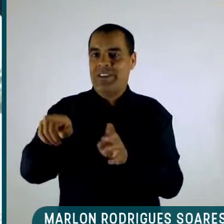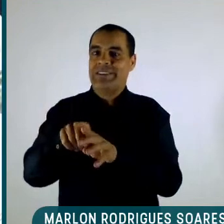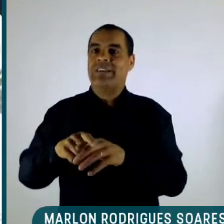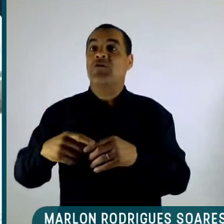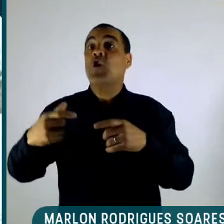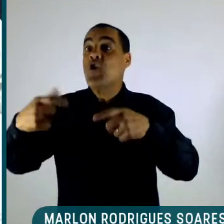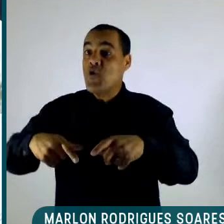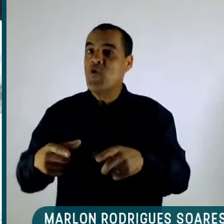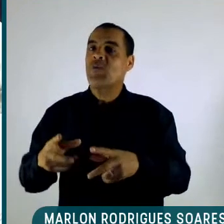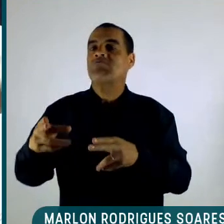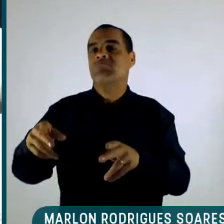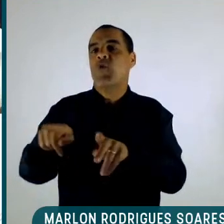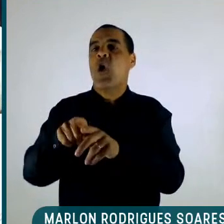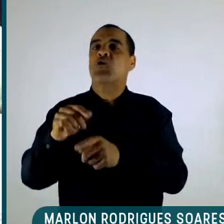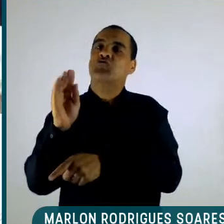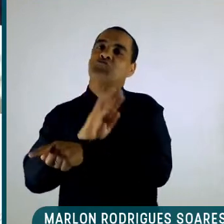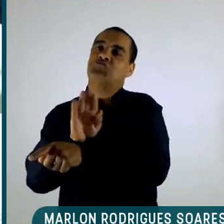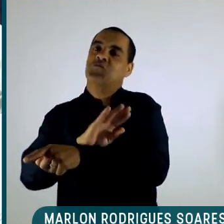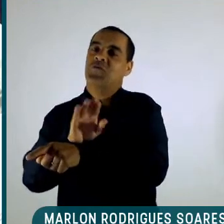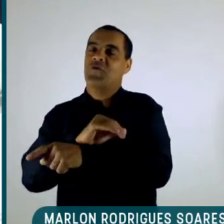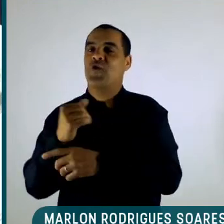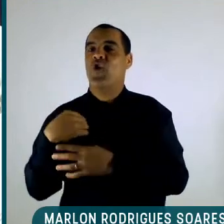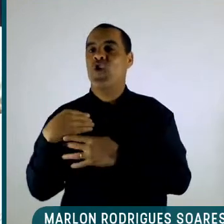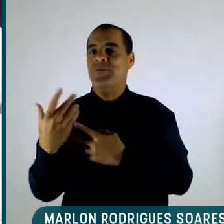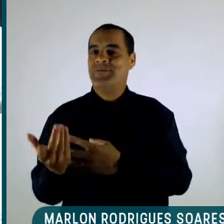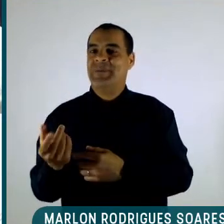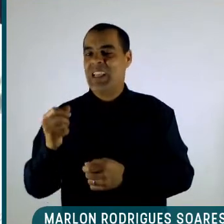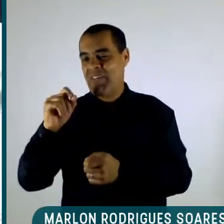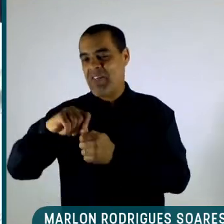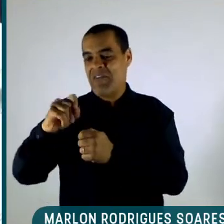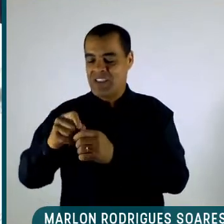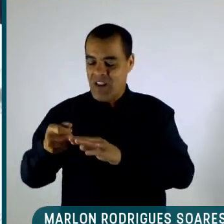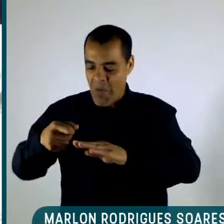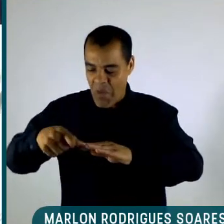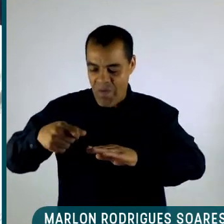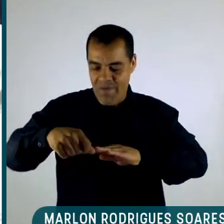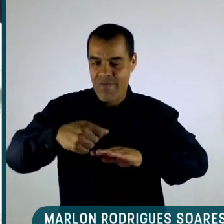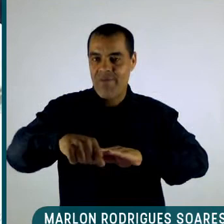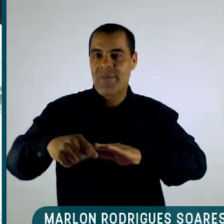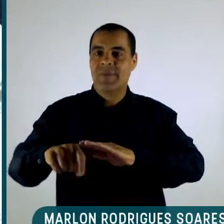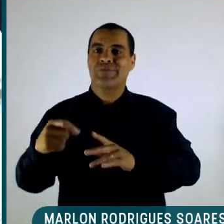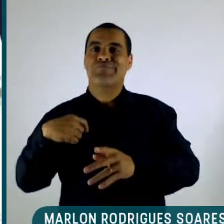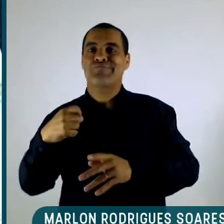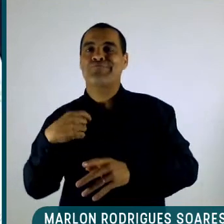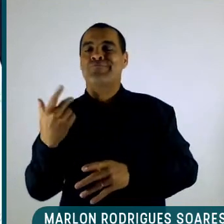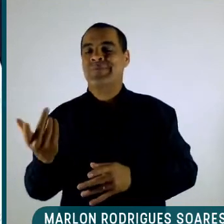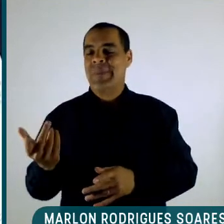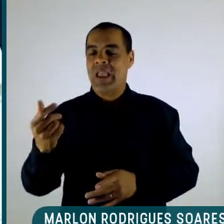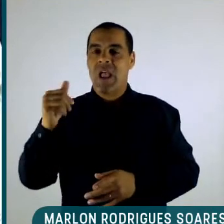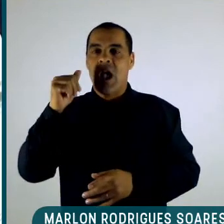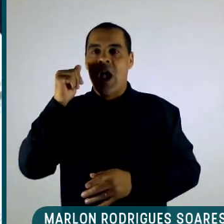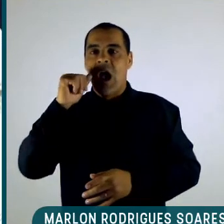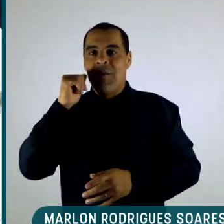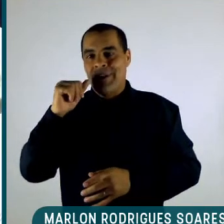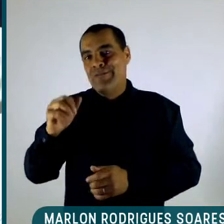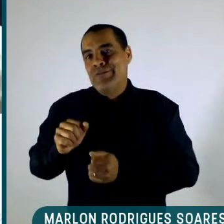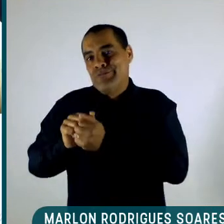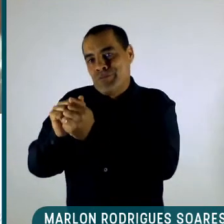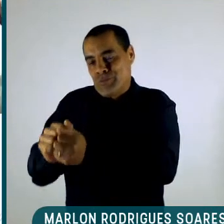which happened in Recife, where this housemaid got this